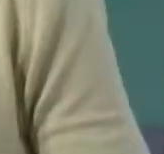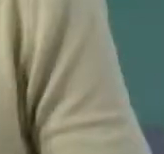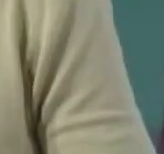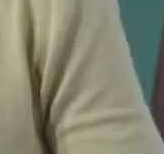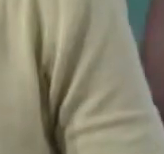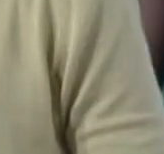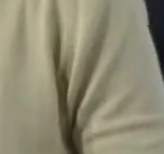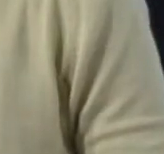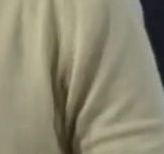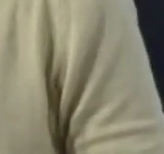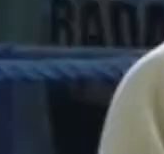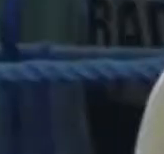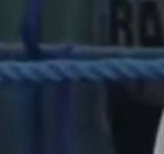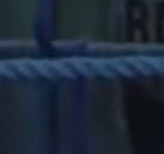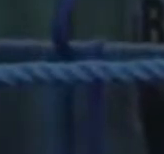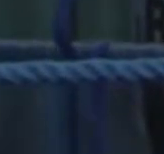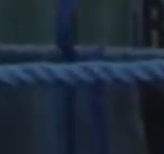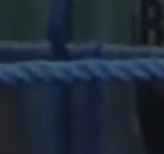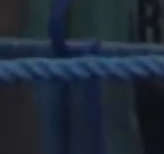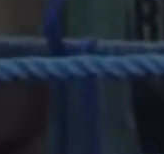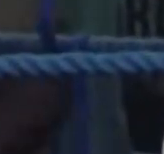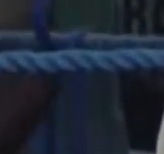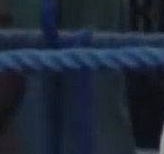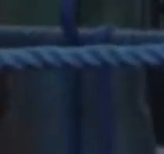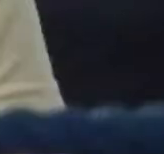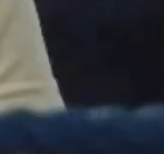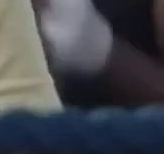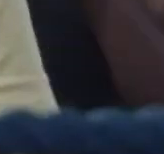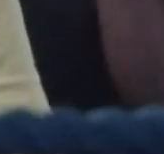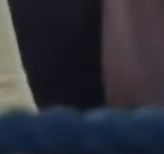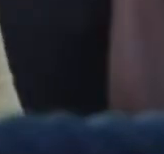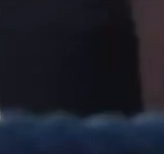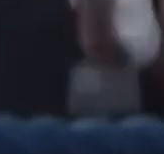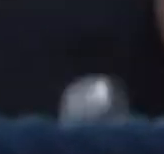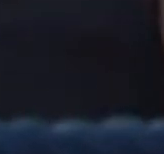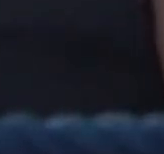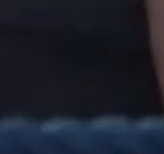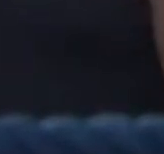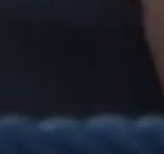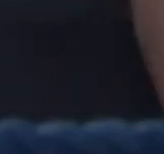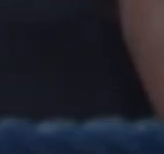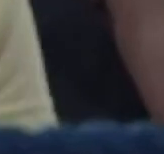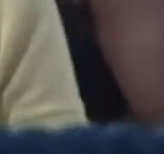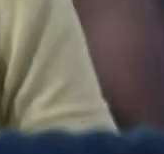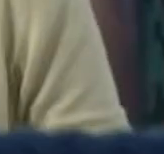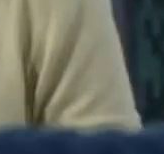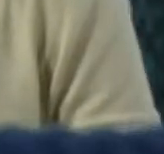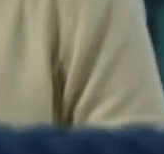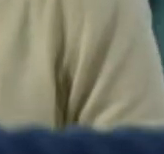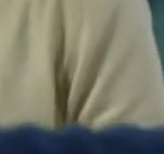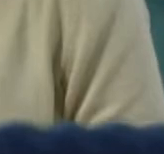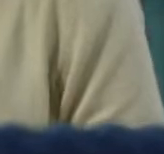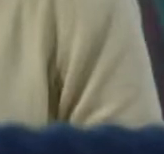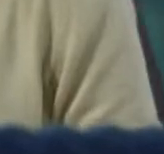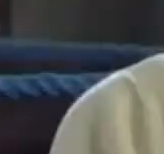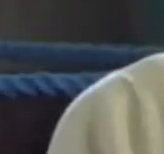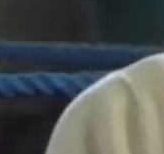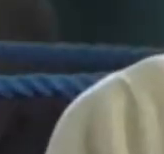Is everything all right? Yeah, kuna noma yote. I